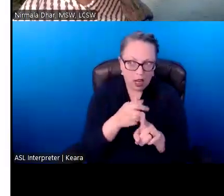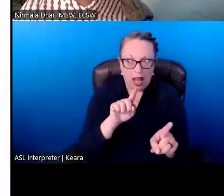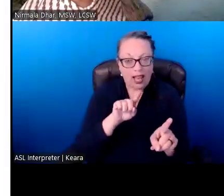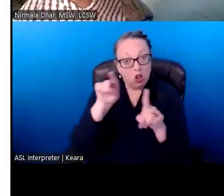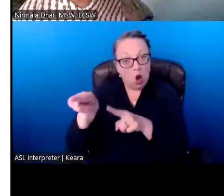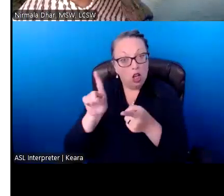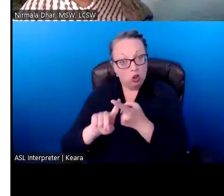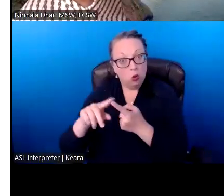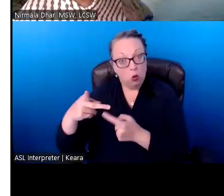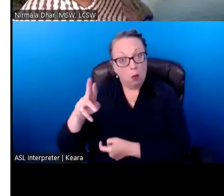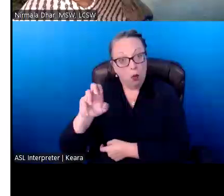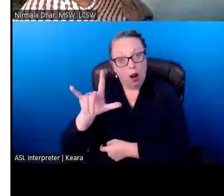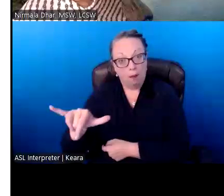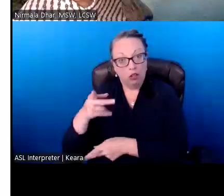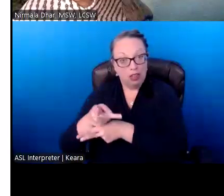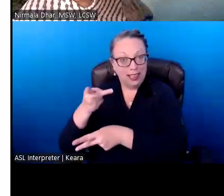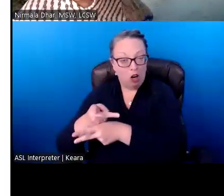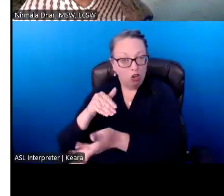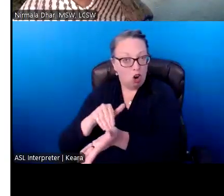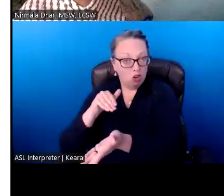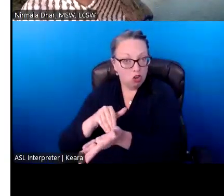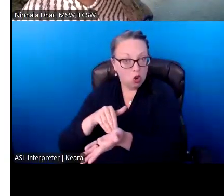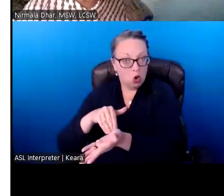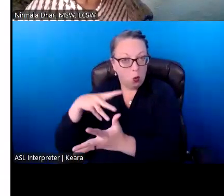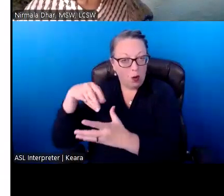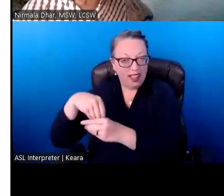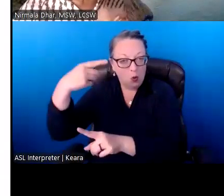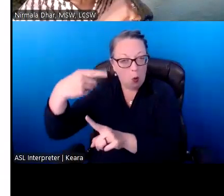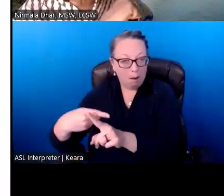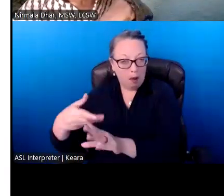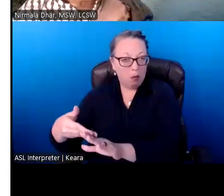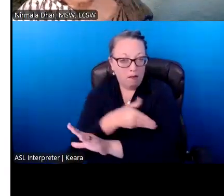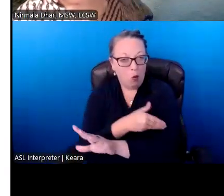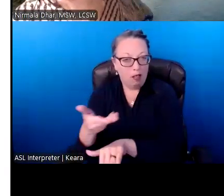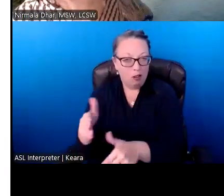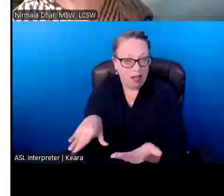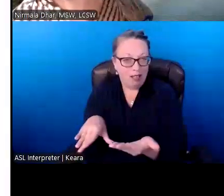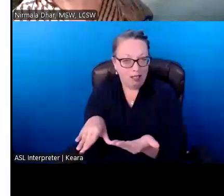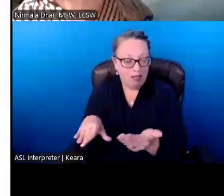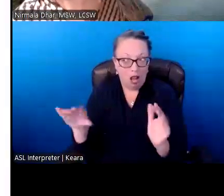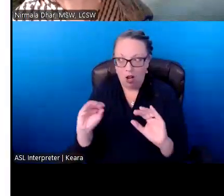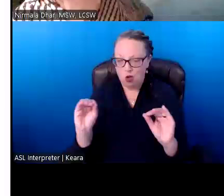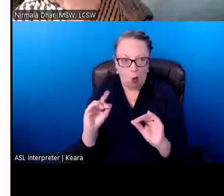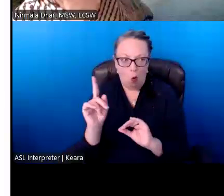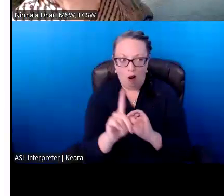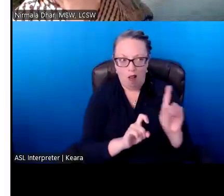1 month of their death. And nobody asked them the suicide